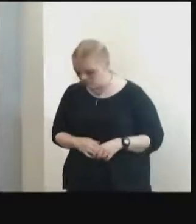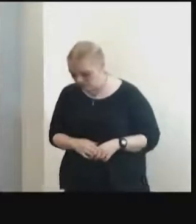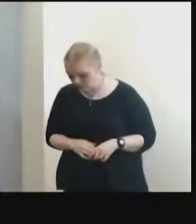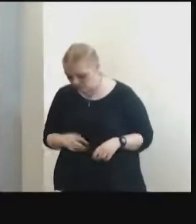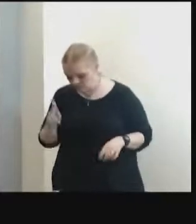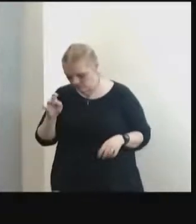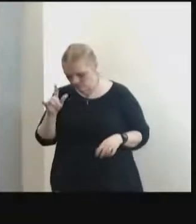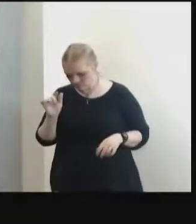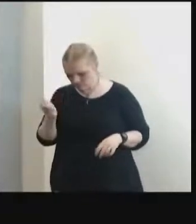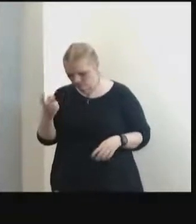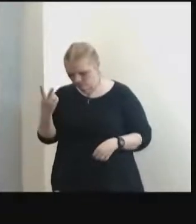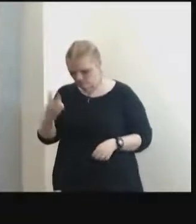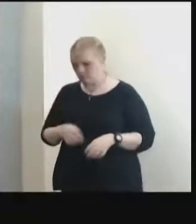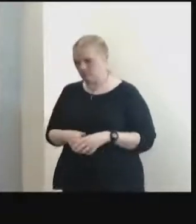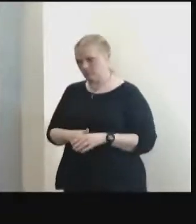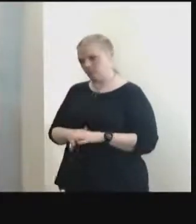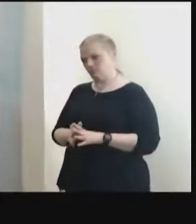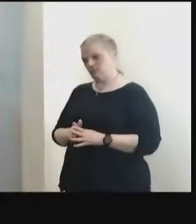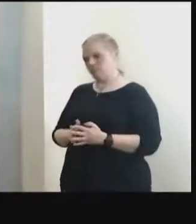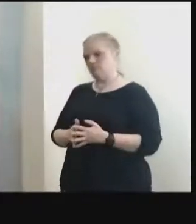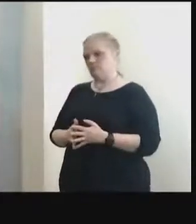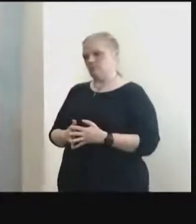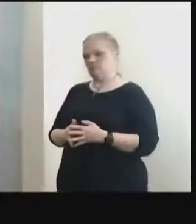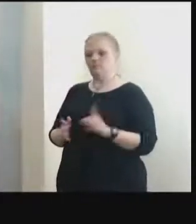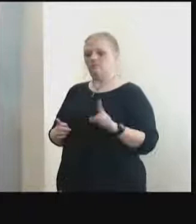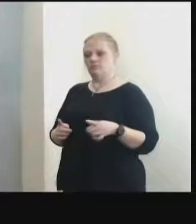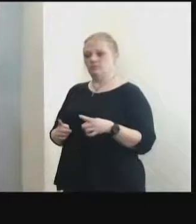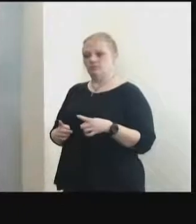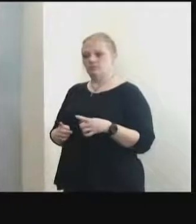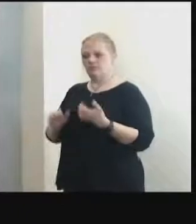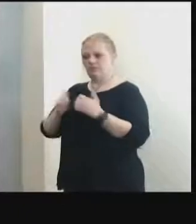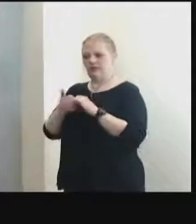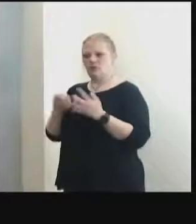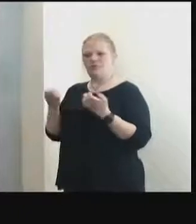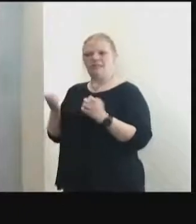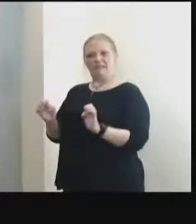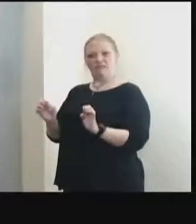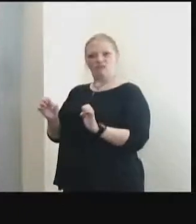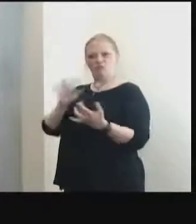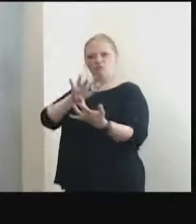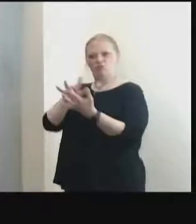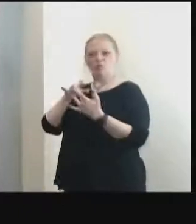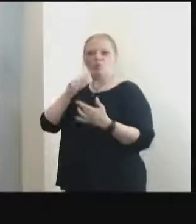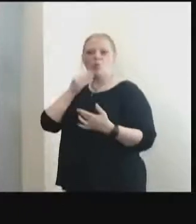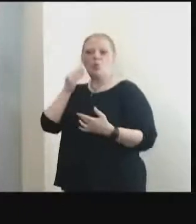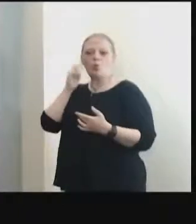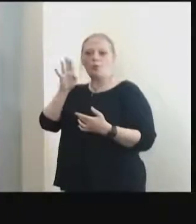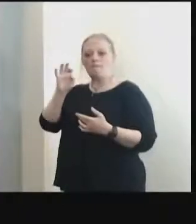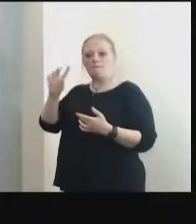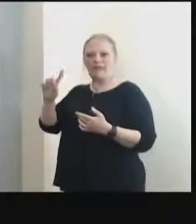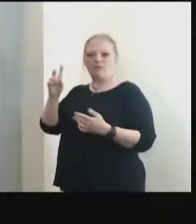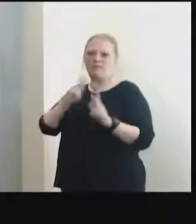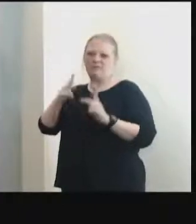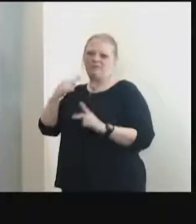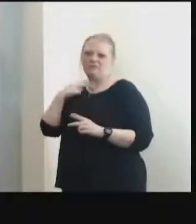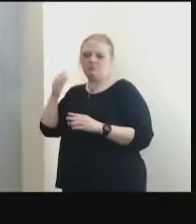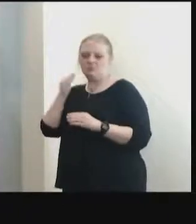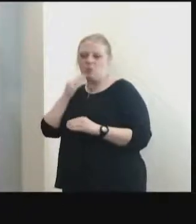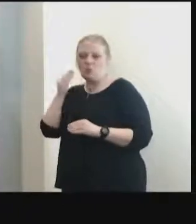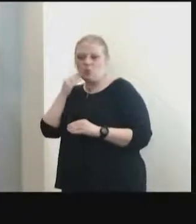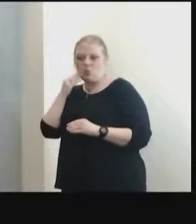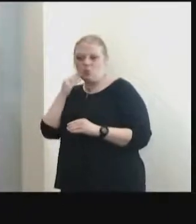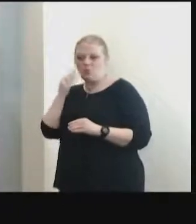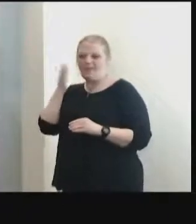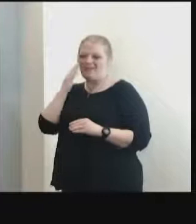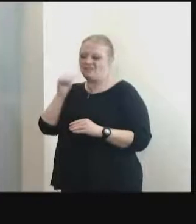Kelly Dudzig, Channel 2. Any more How's questions? the effort going to reach homebound people? I know it's a challenge without having access to